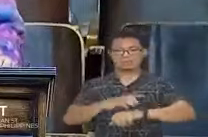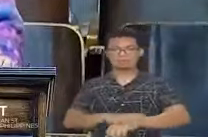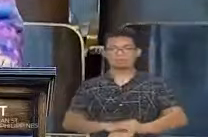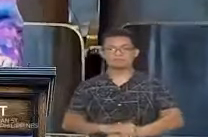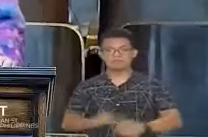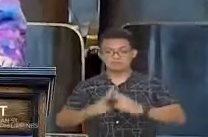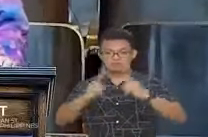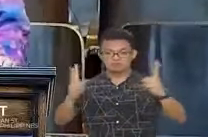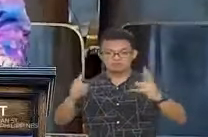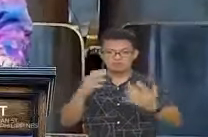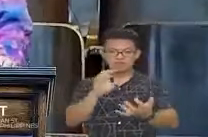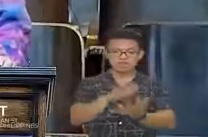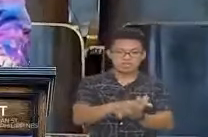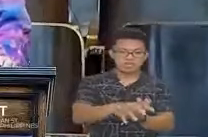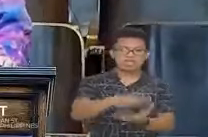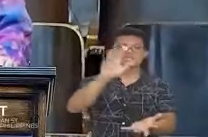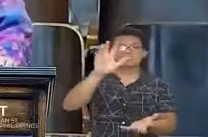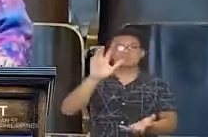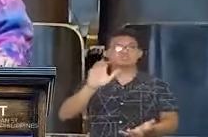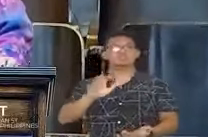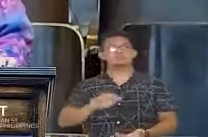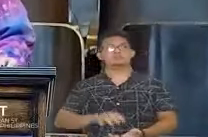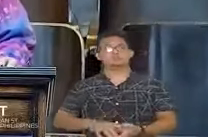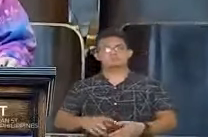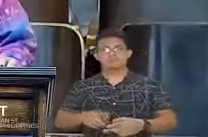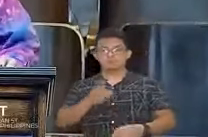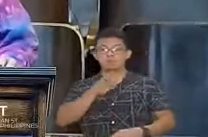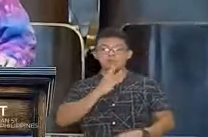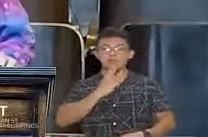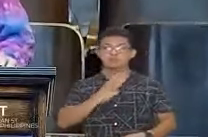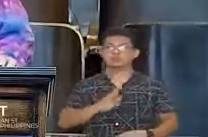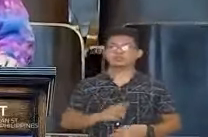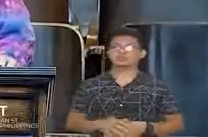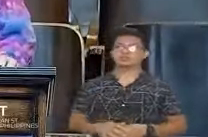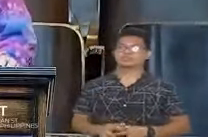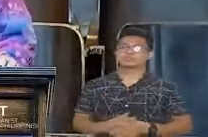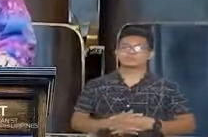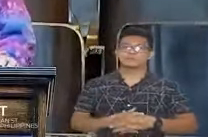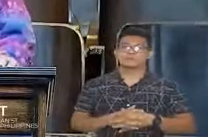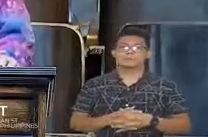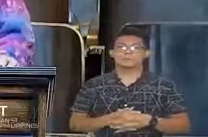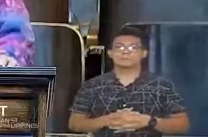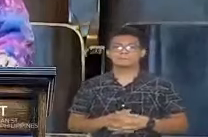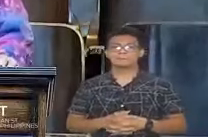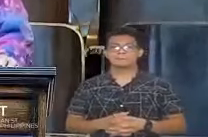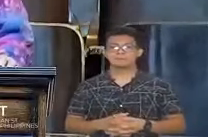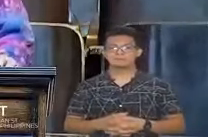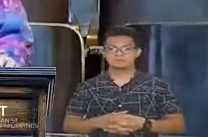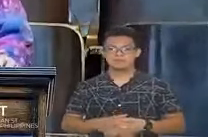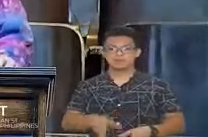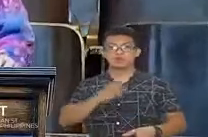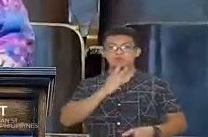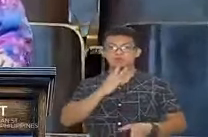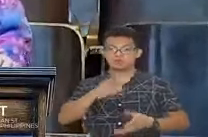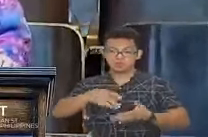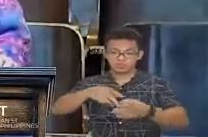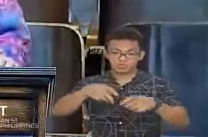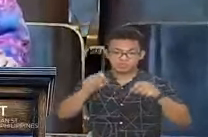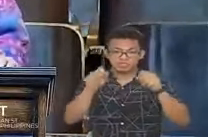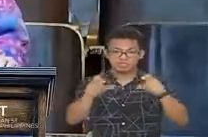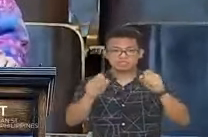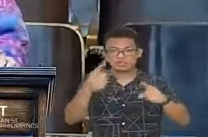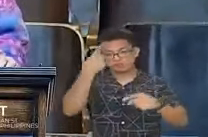57 pesos. Gibali yan ng 150 pesos. Tanawa na. Nga naman, wala may gasolina.